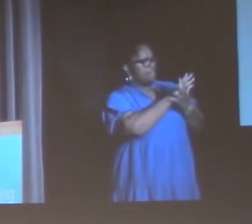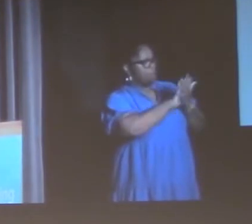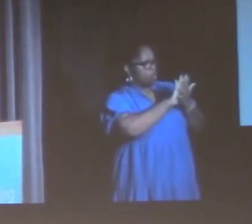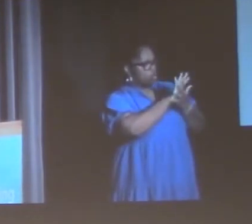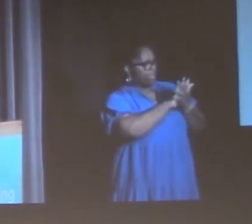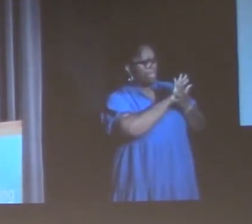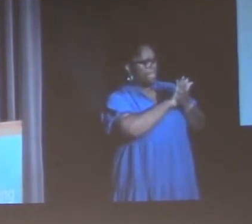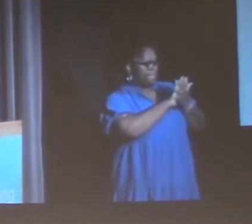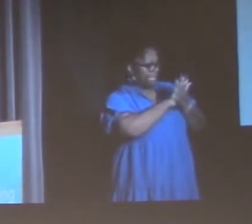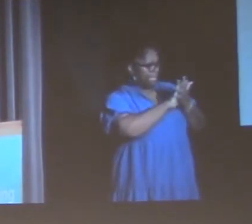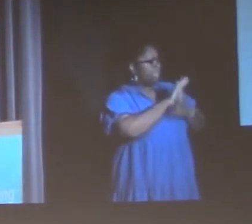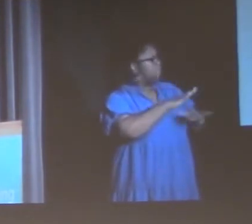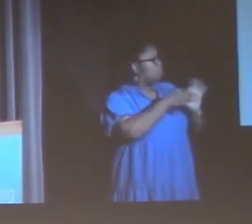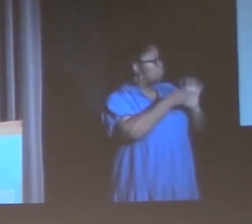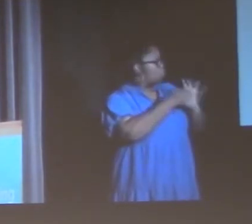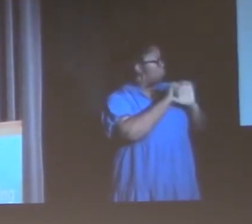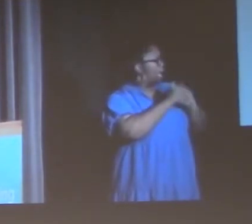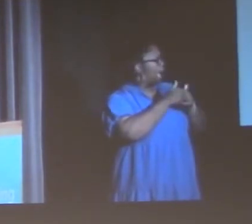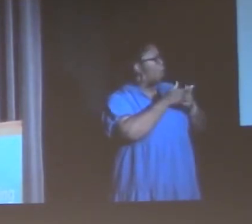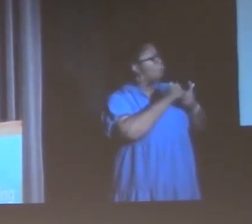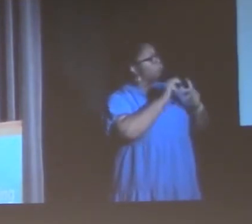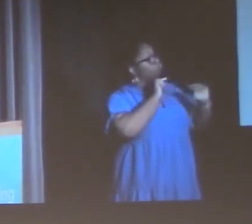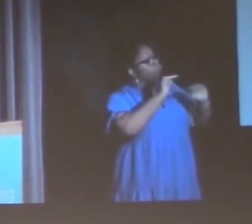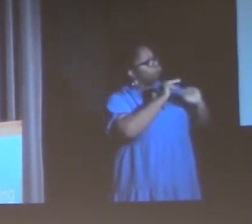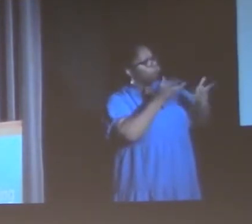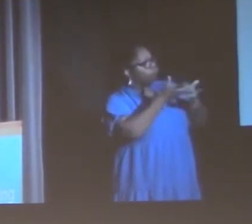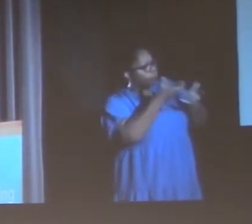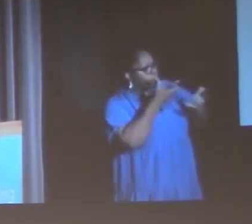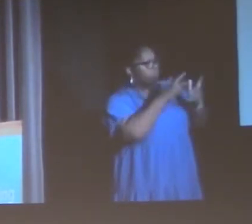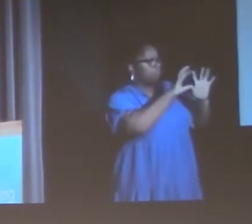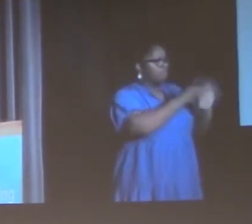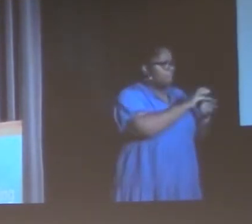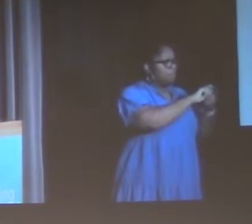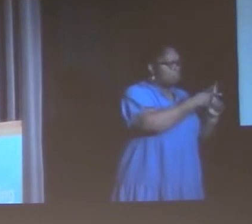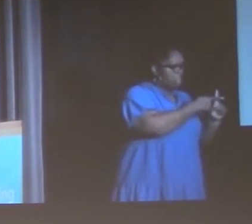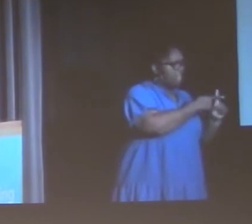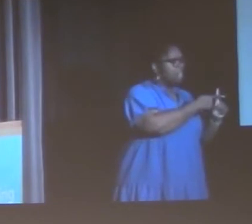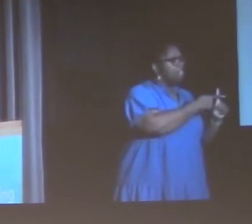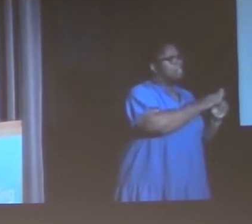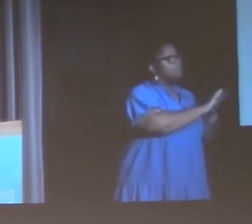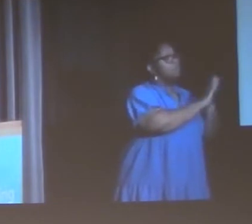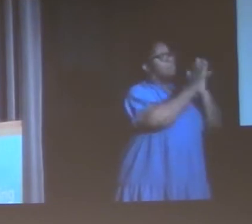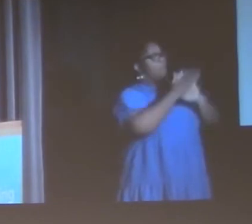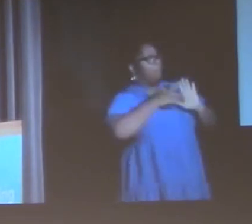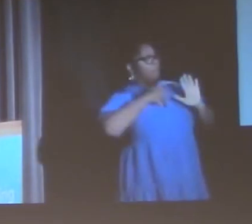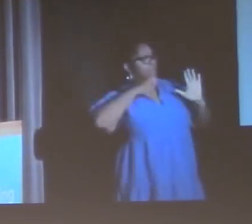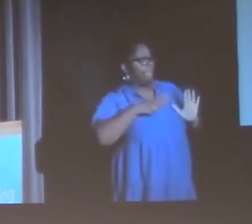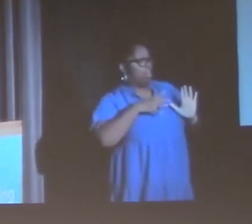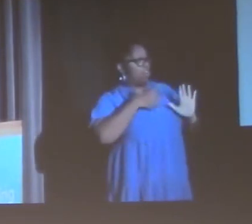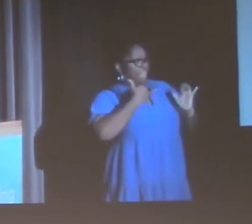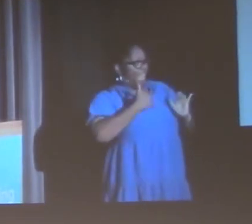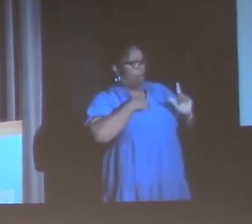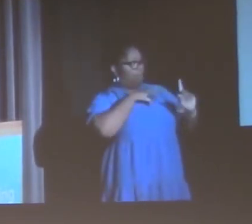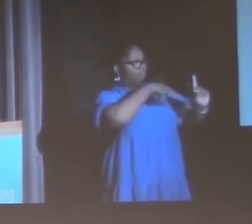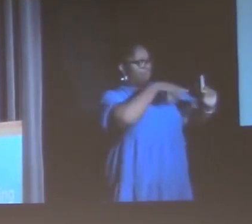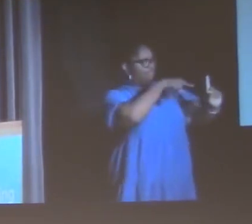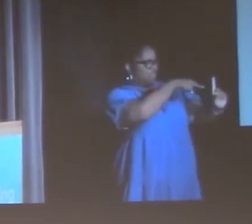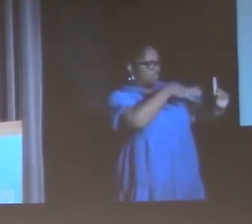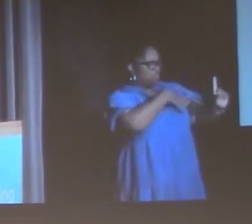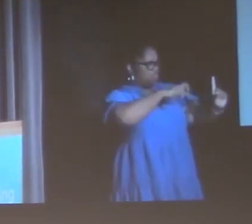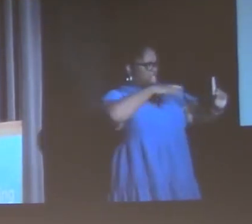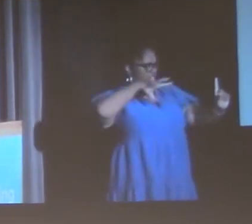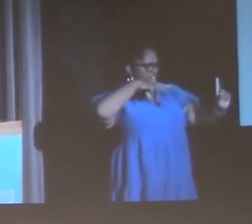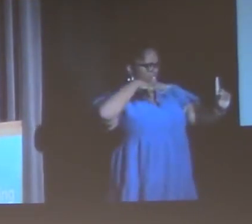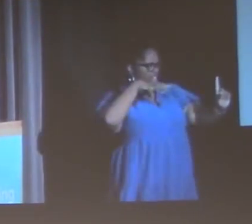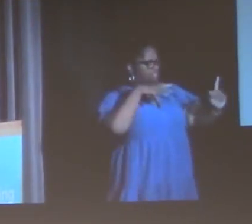terms of negotiating a relationship from being friends to being a filmmaker who's filming a friend. So if you could talk to